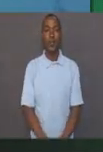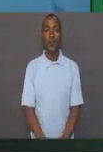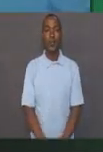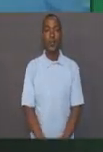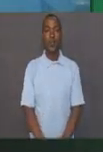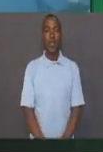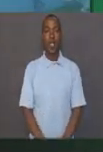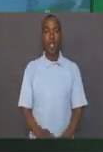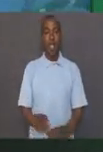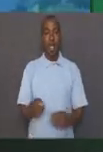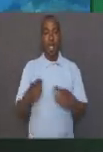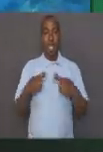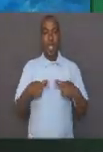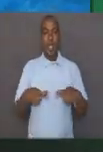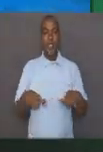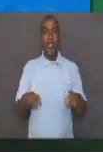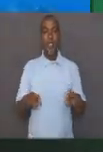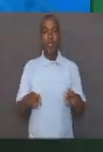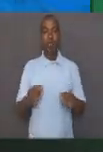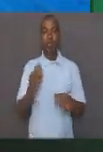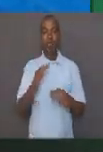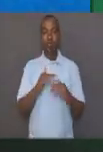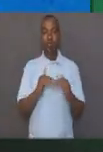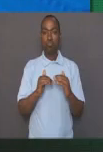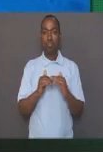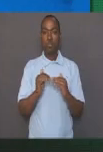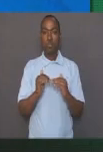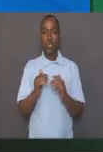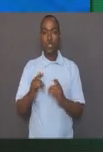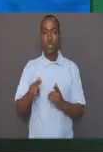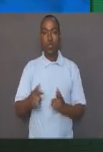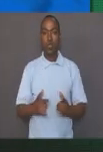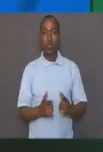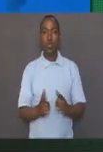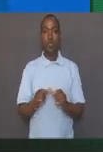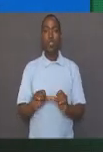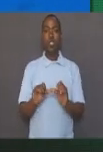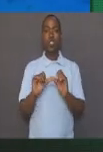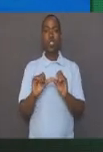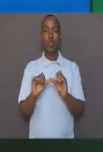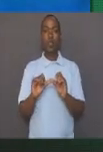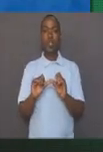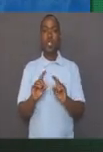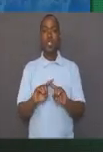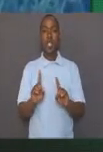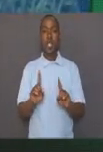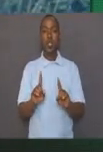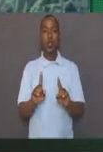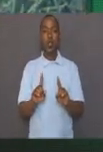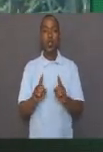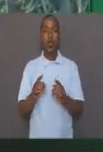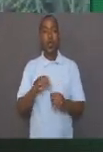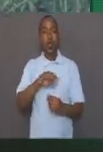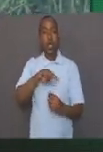They research suitable ways to manage the various ecosystems and